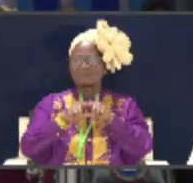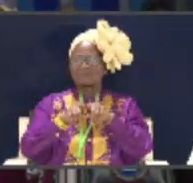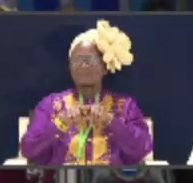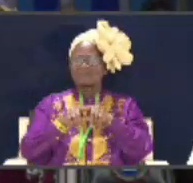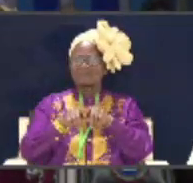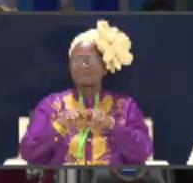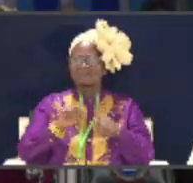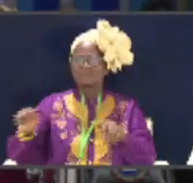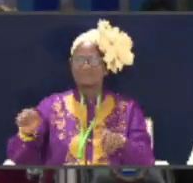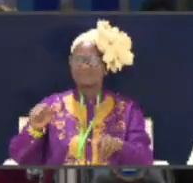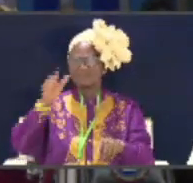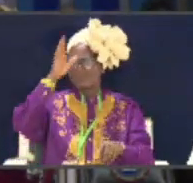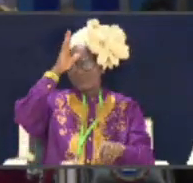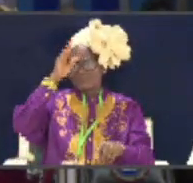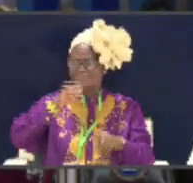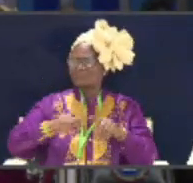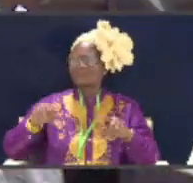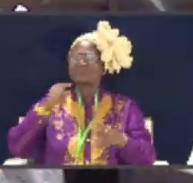A father won't kill his children.